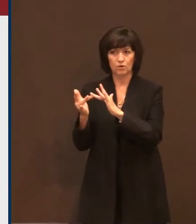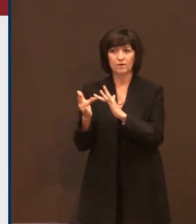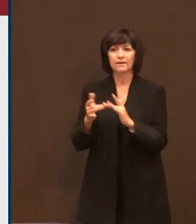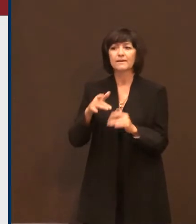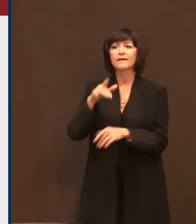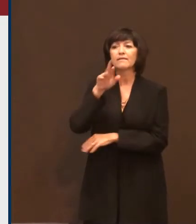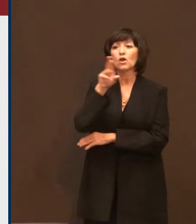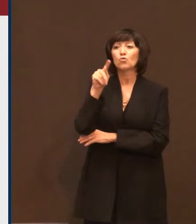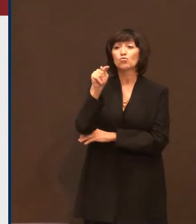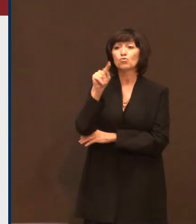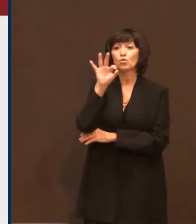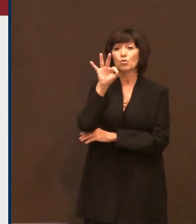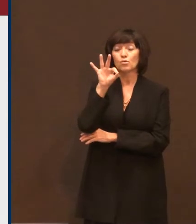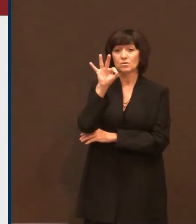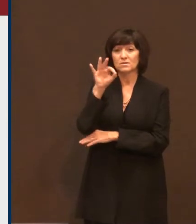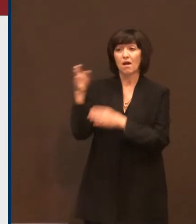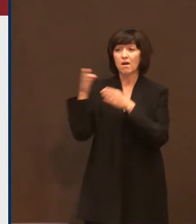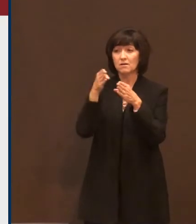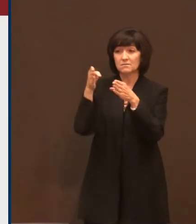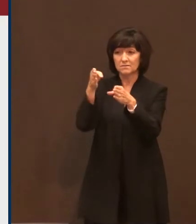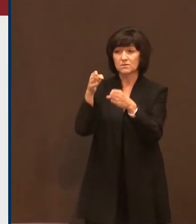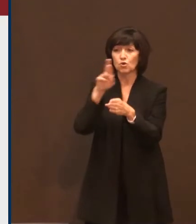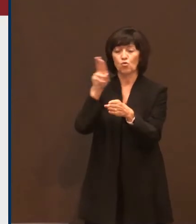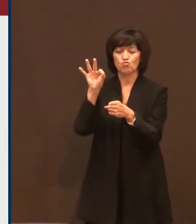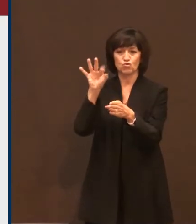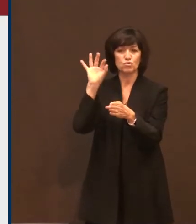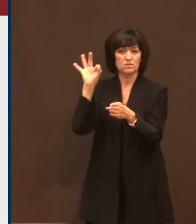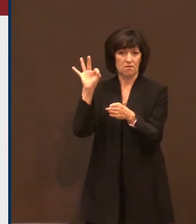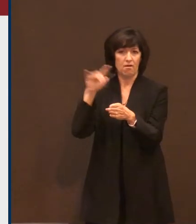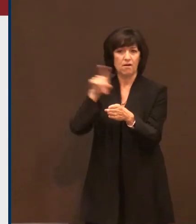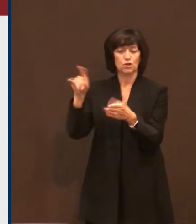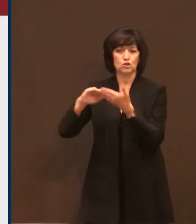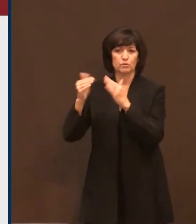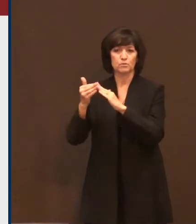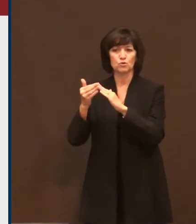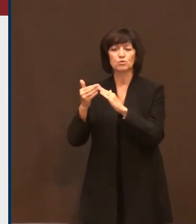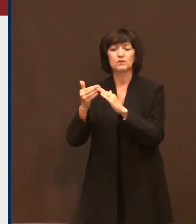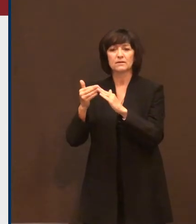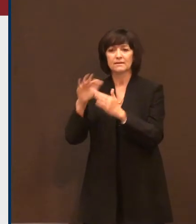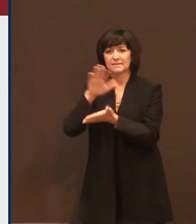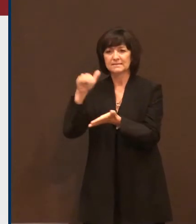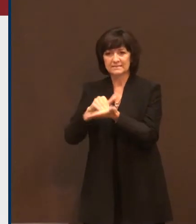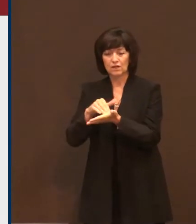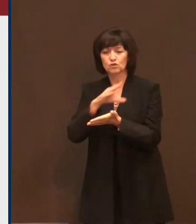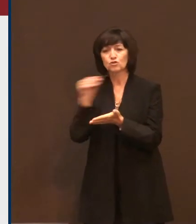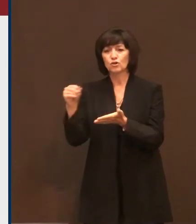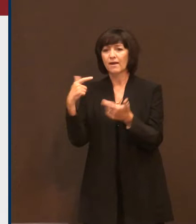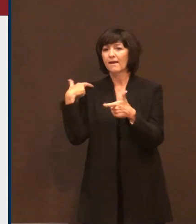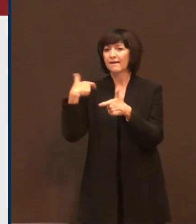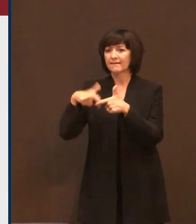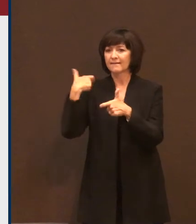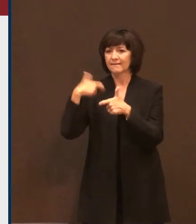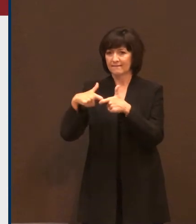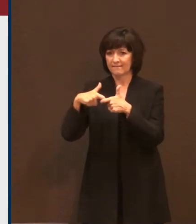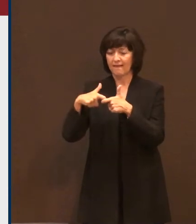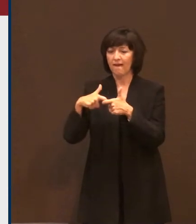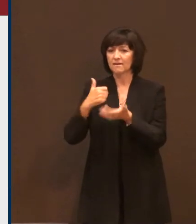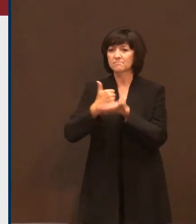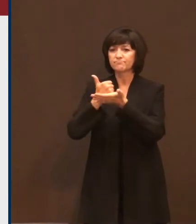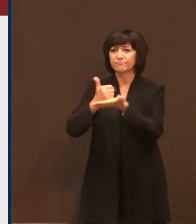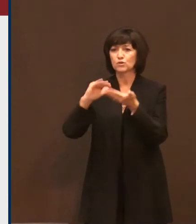LACC, Latin American Community Center. In Kent County, we have Dover and Western Kent County, which